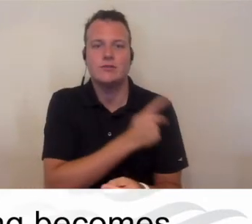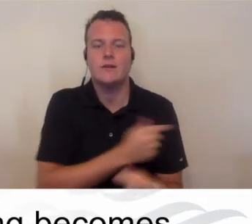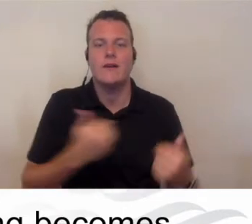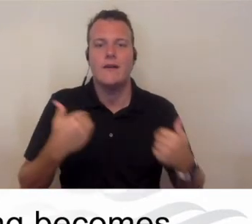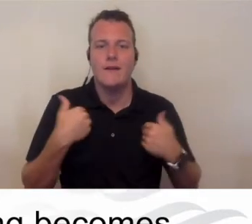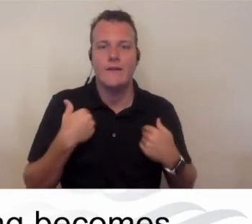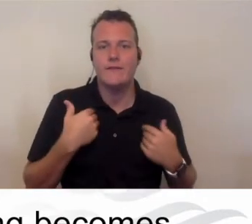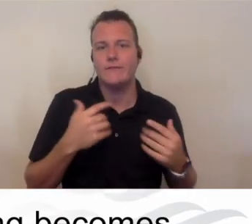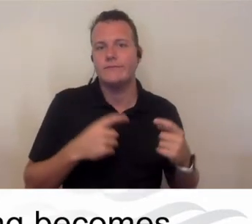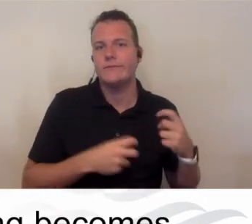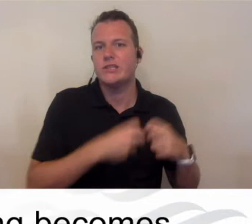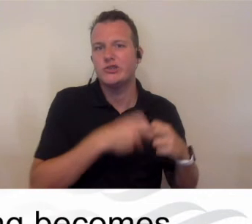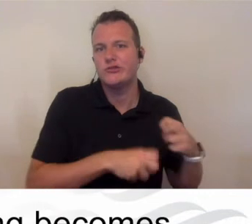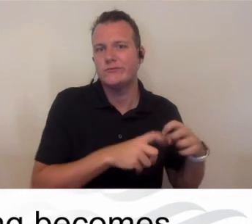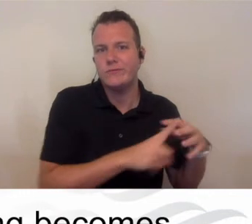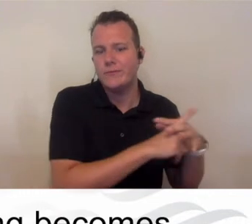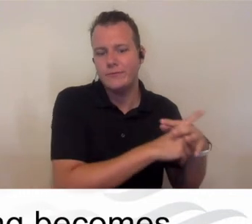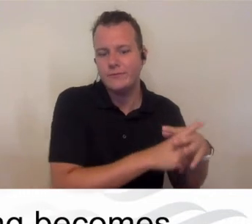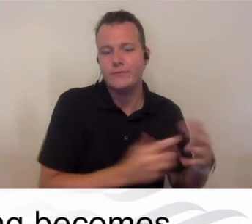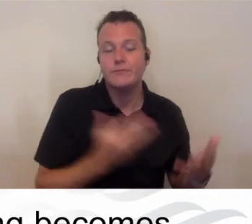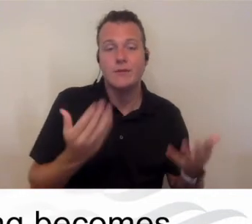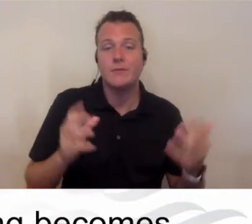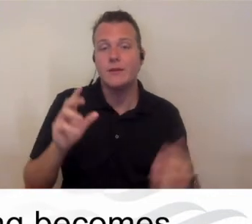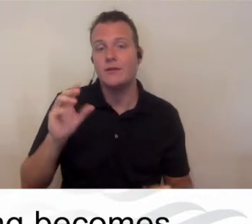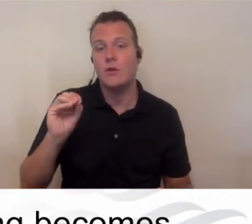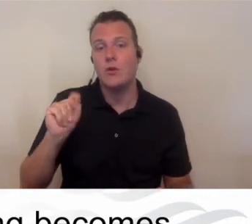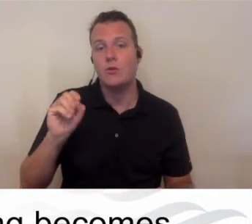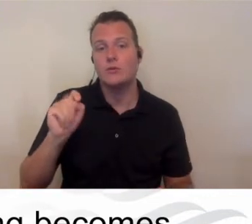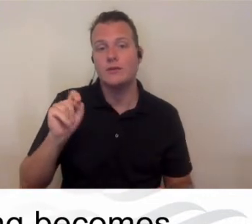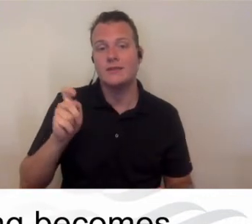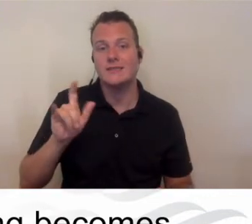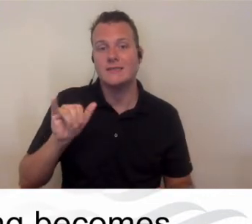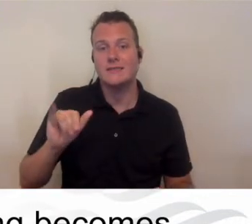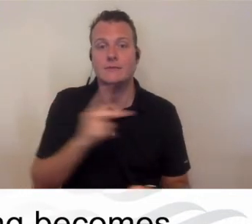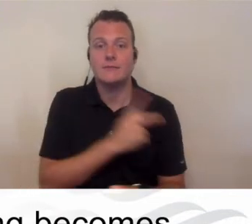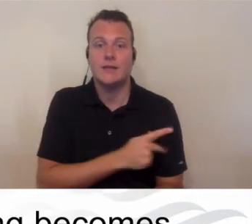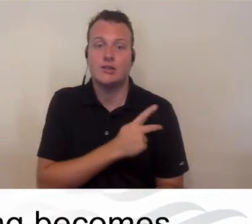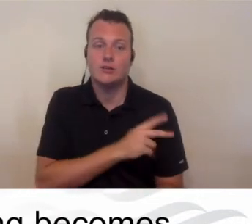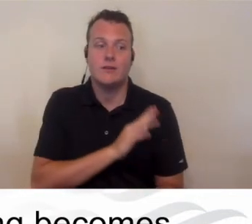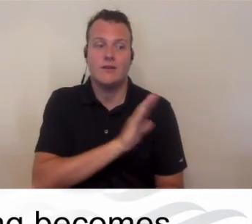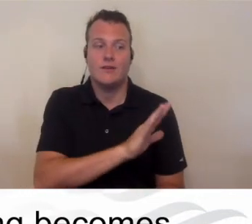an ototoxicity patient, maybe it's not one of their better days to come in